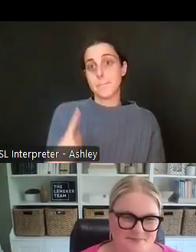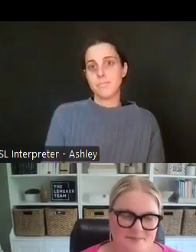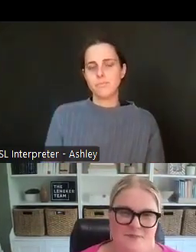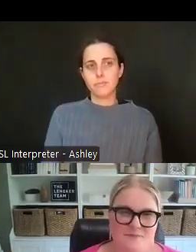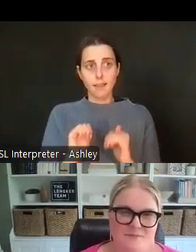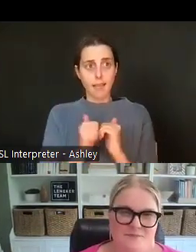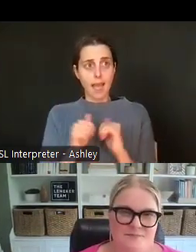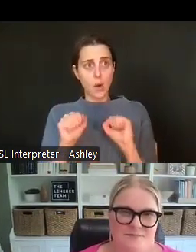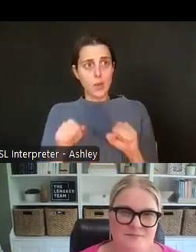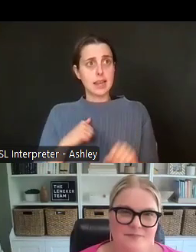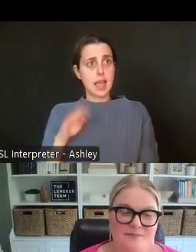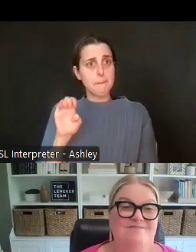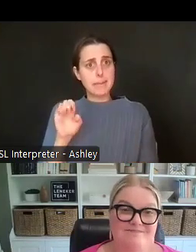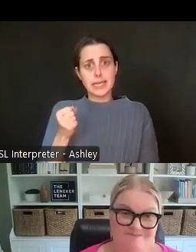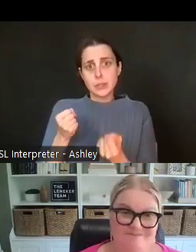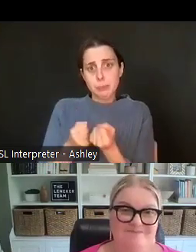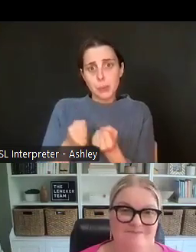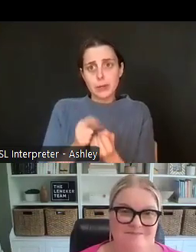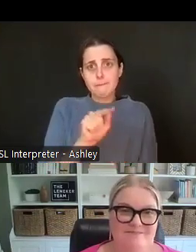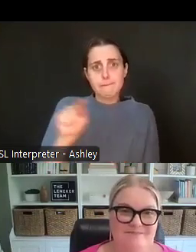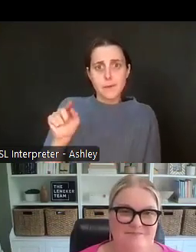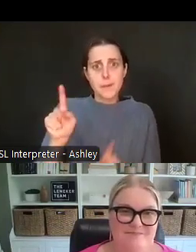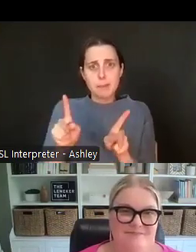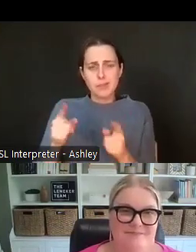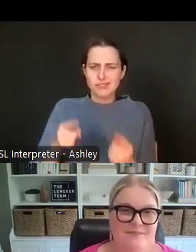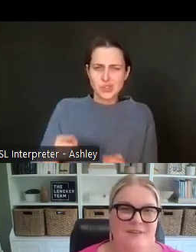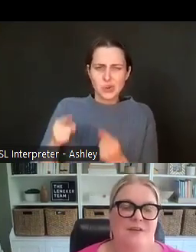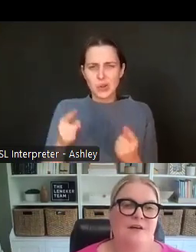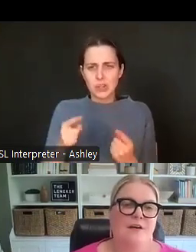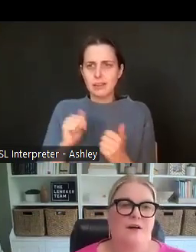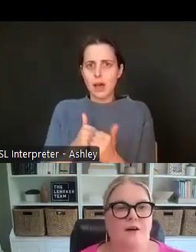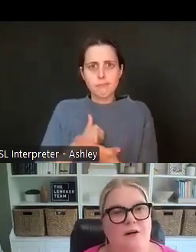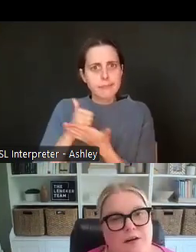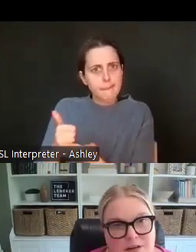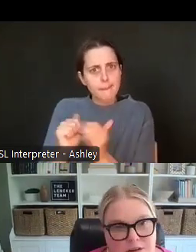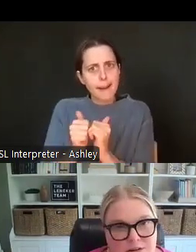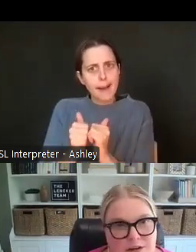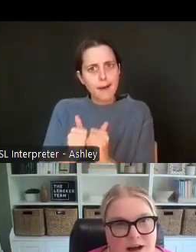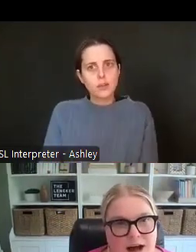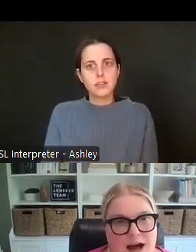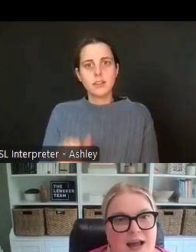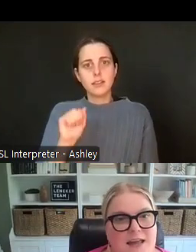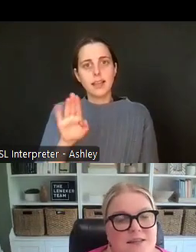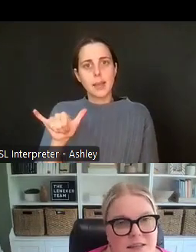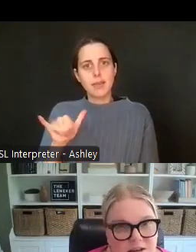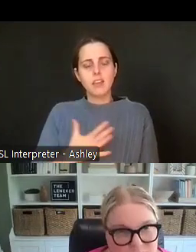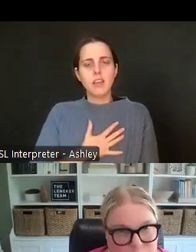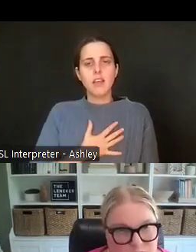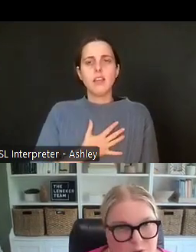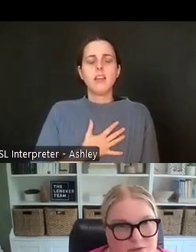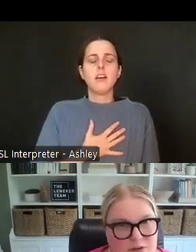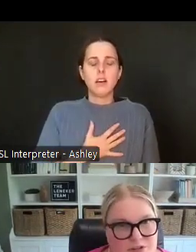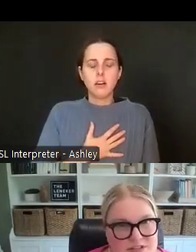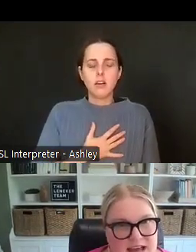supportive to people who work for me who I see might be struggling with their work life? Oh, I love